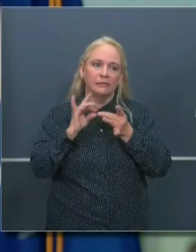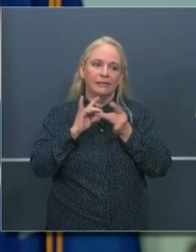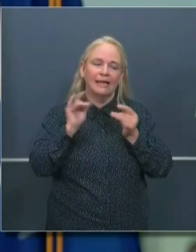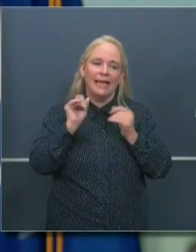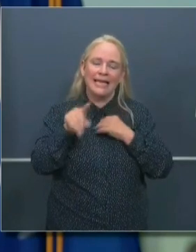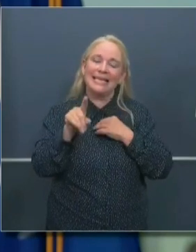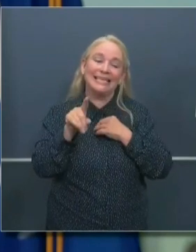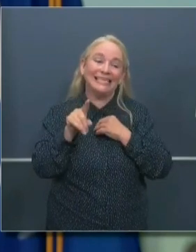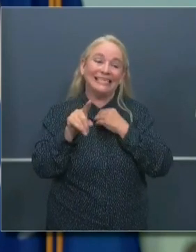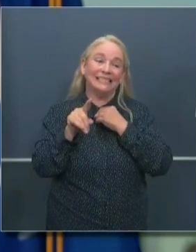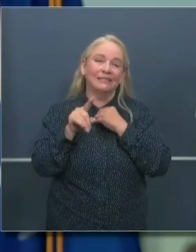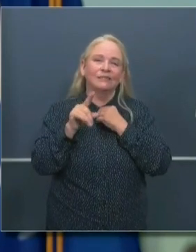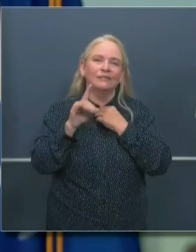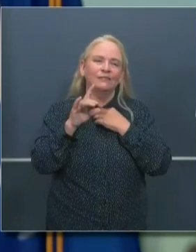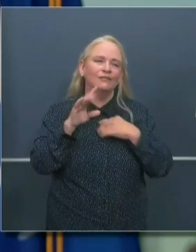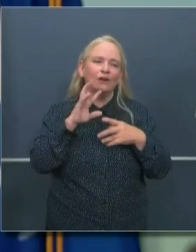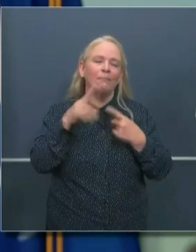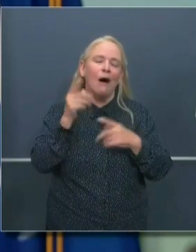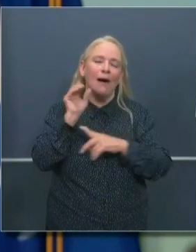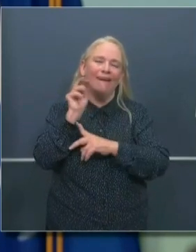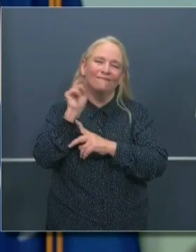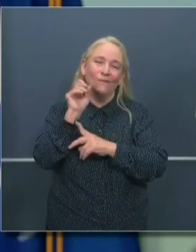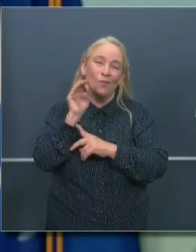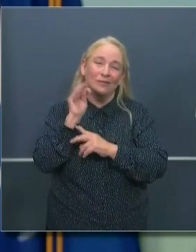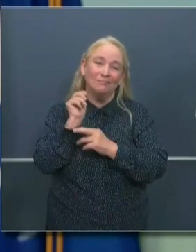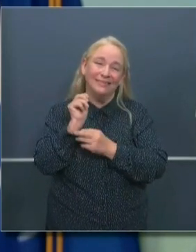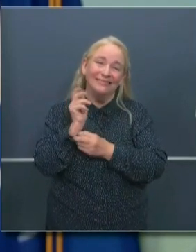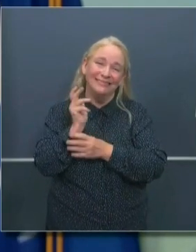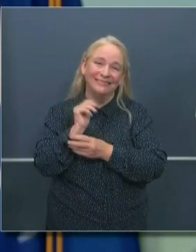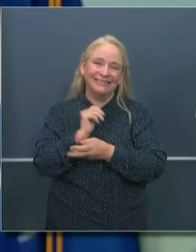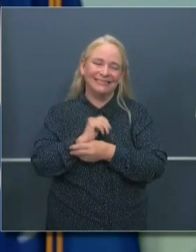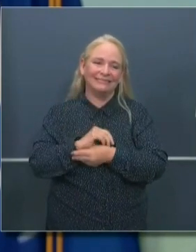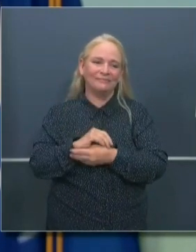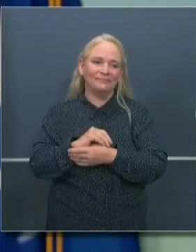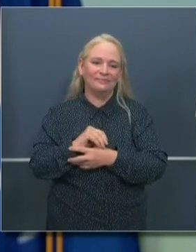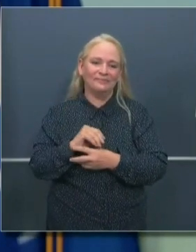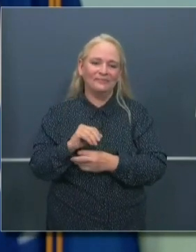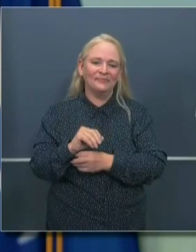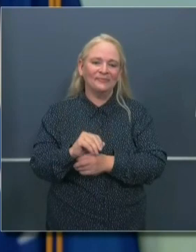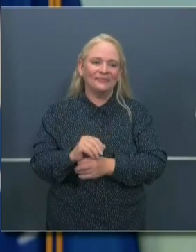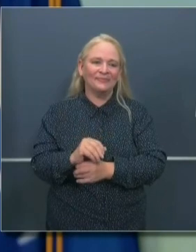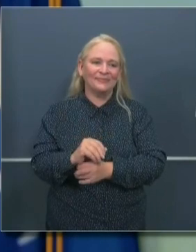might. But God can you hear me, bless. Governor? Perfectly. Okay.